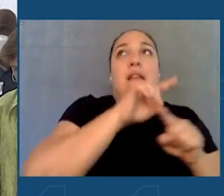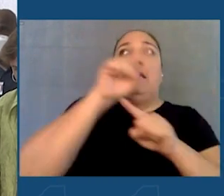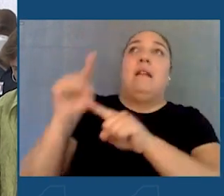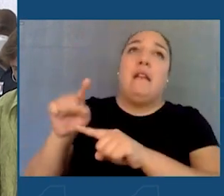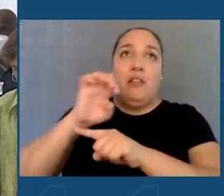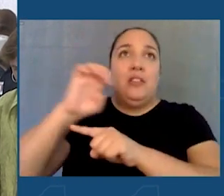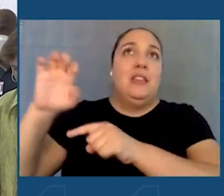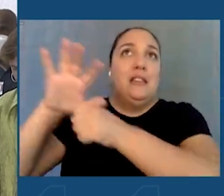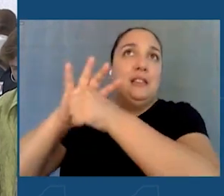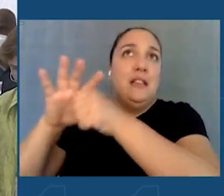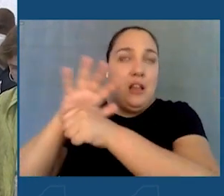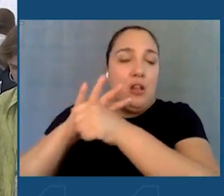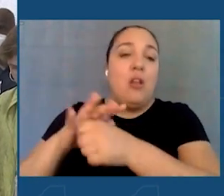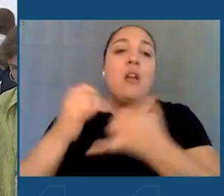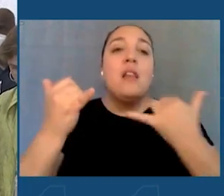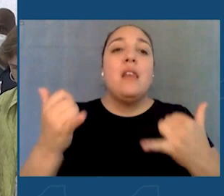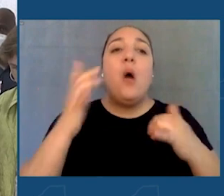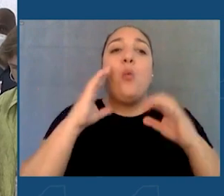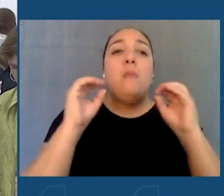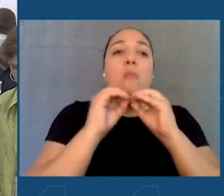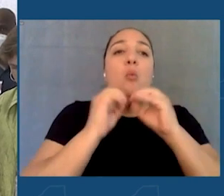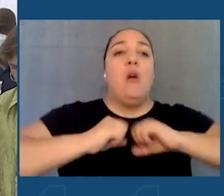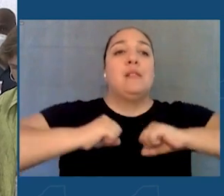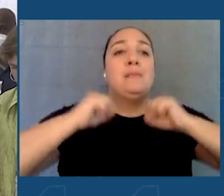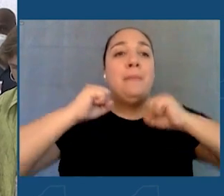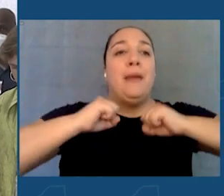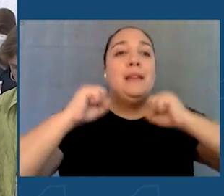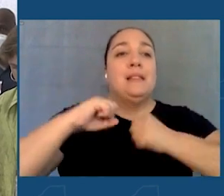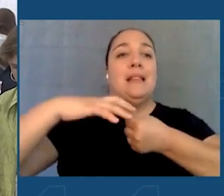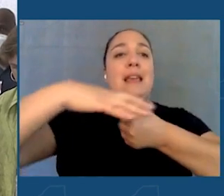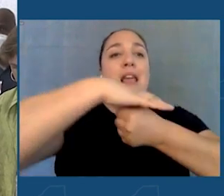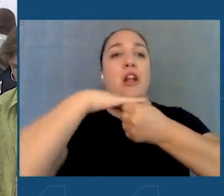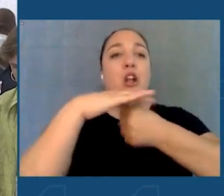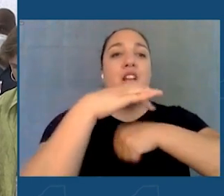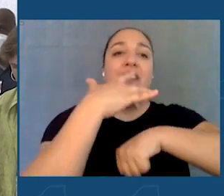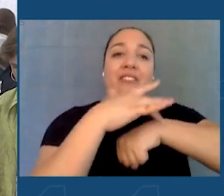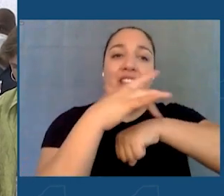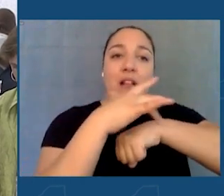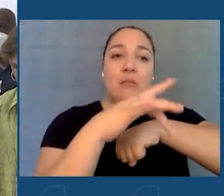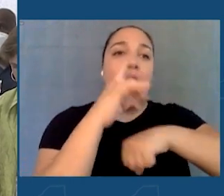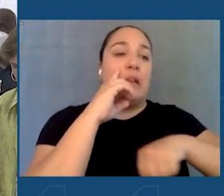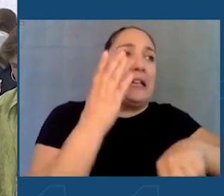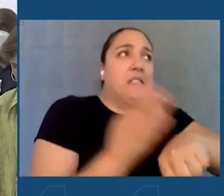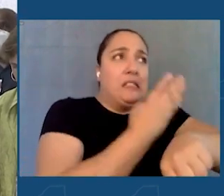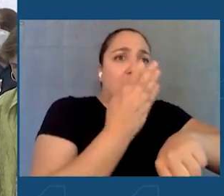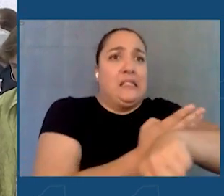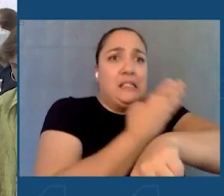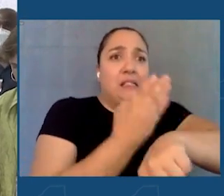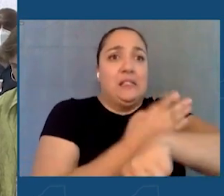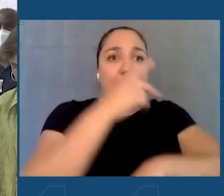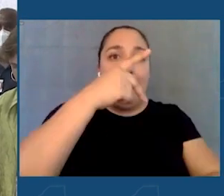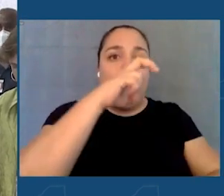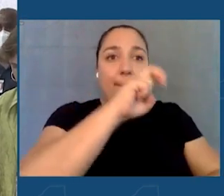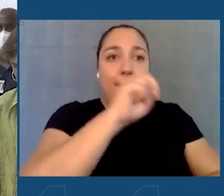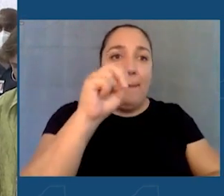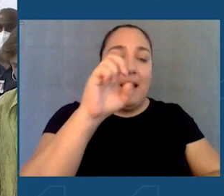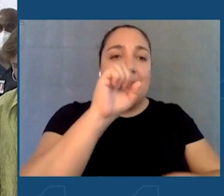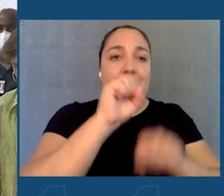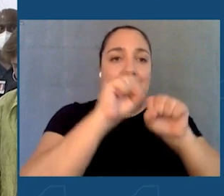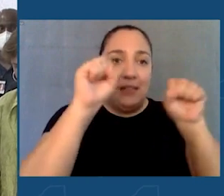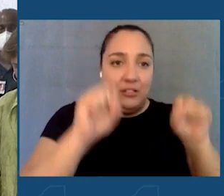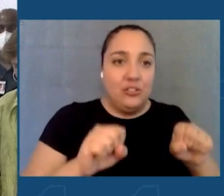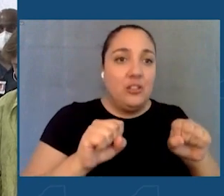the space to make the improvements to Penn Station that the governor has envisioned and set us on a course for.